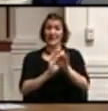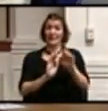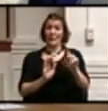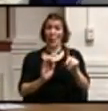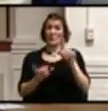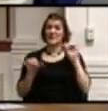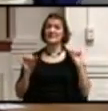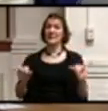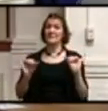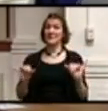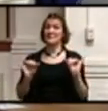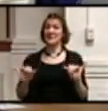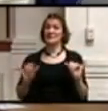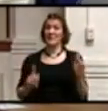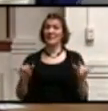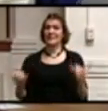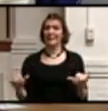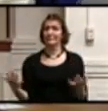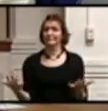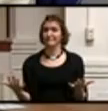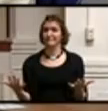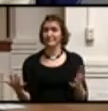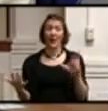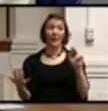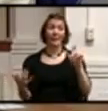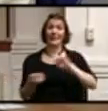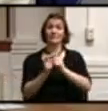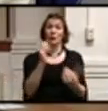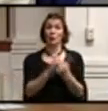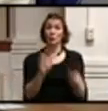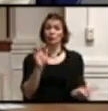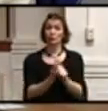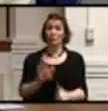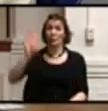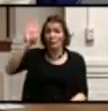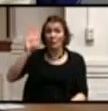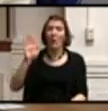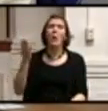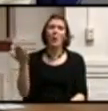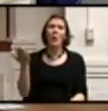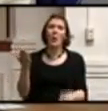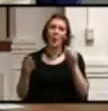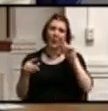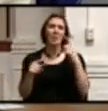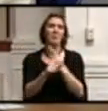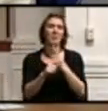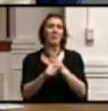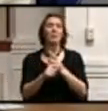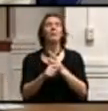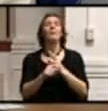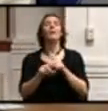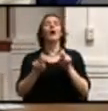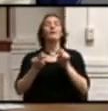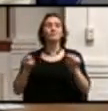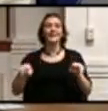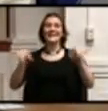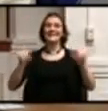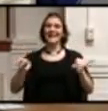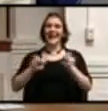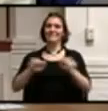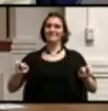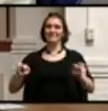for most other town offices. So unless something changes, we will look forward to having this same